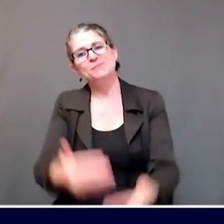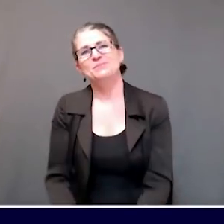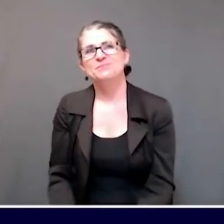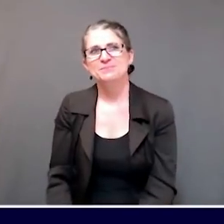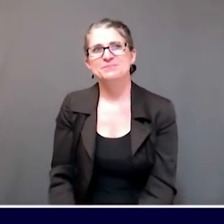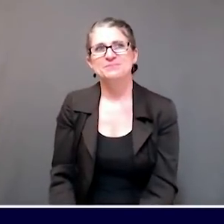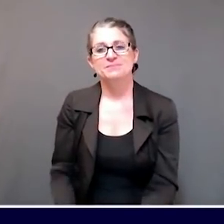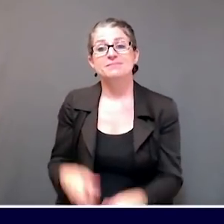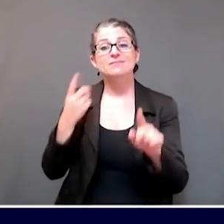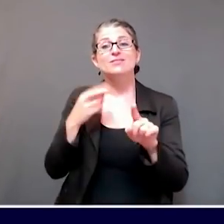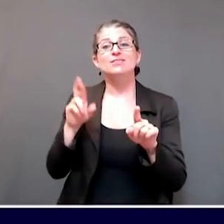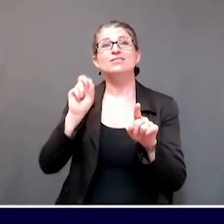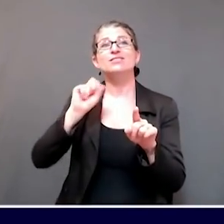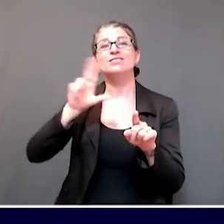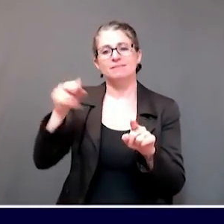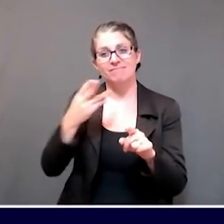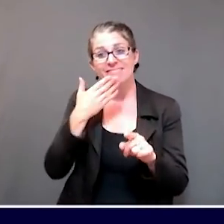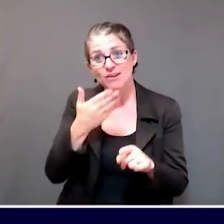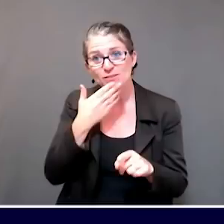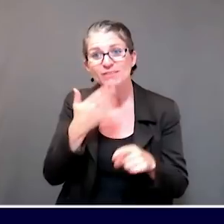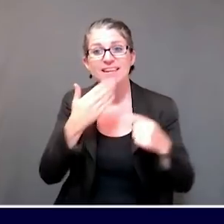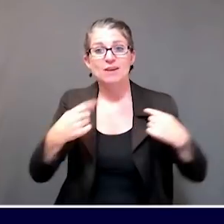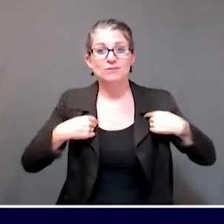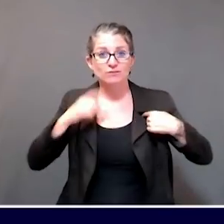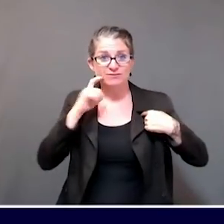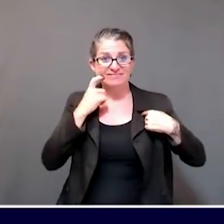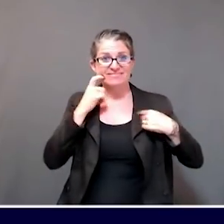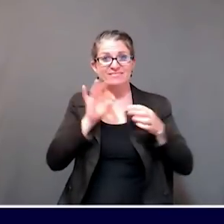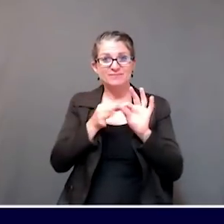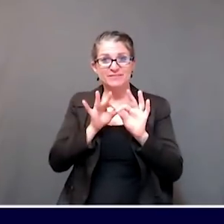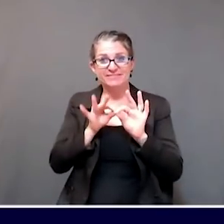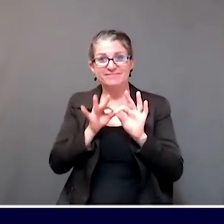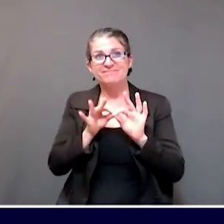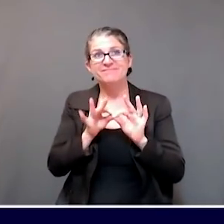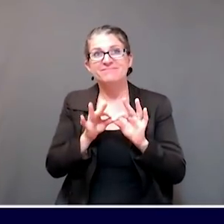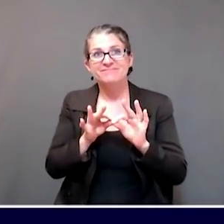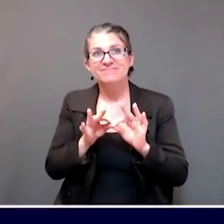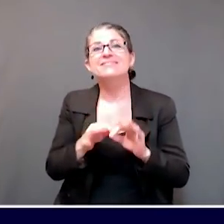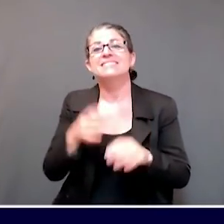Thank you very much, everyone. Have a great day. Thank you, Dr. Thibodeau, as always. We'll see everyone on Thursday.